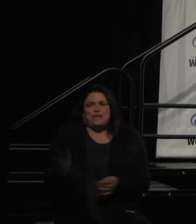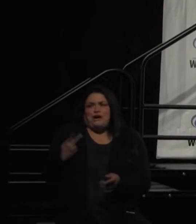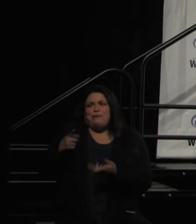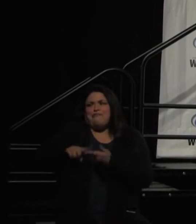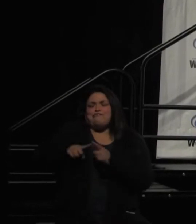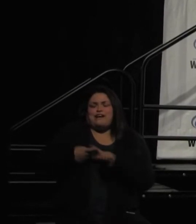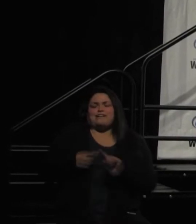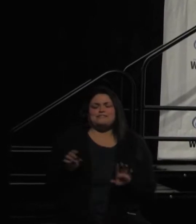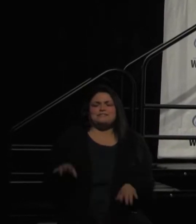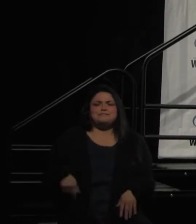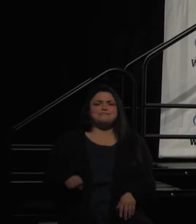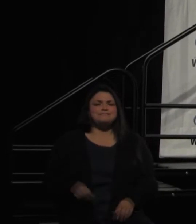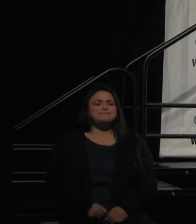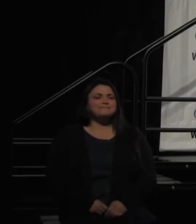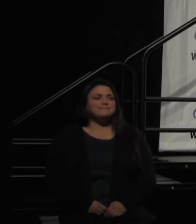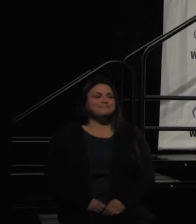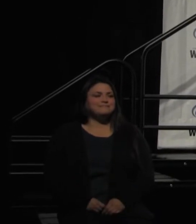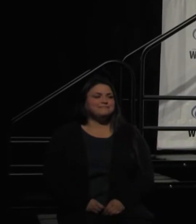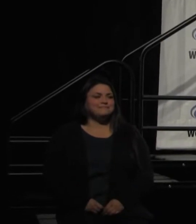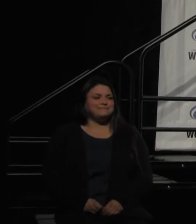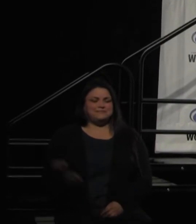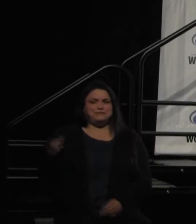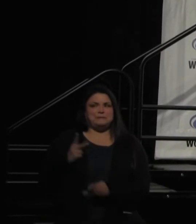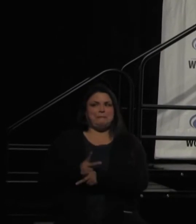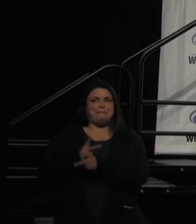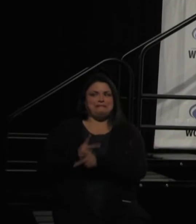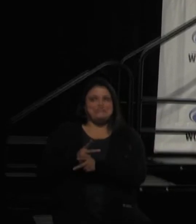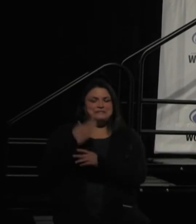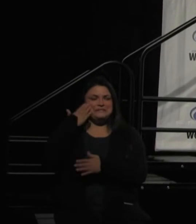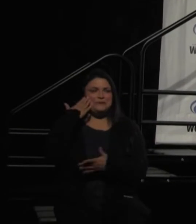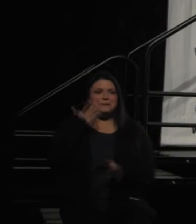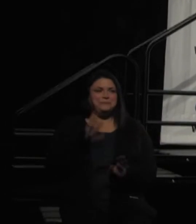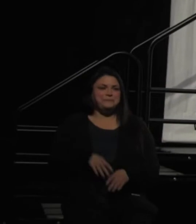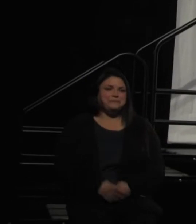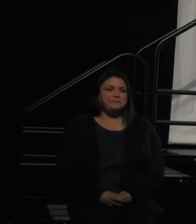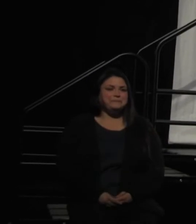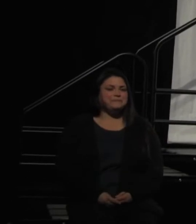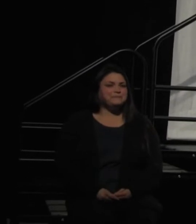Yeah. Just a babysitter, you know.